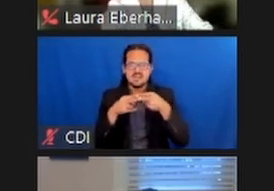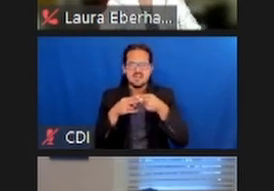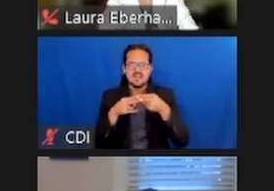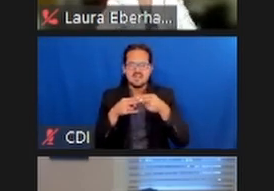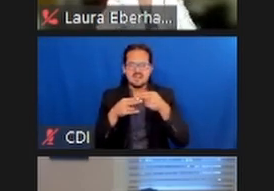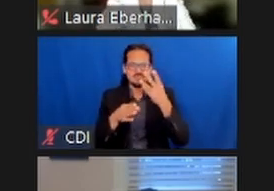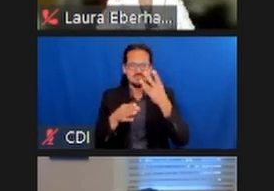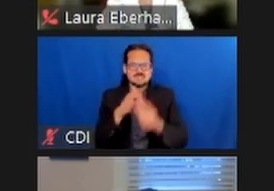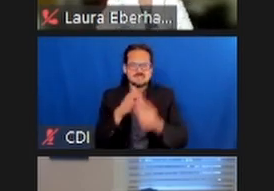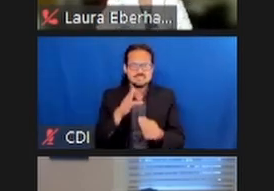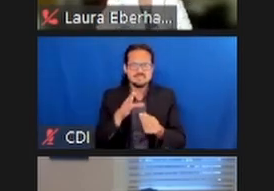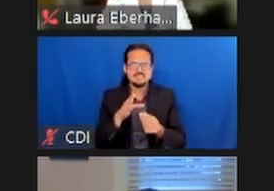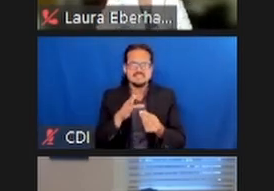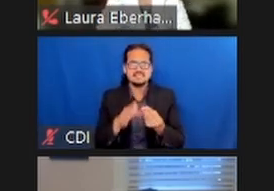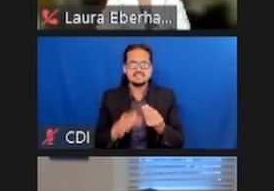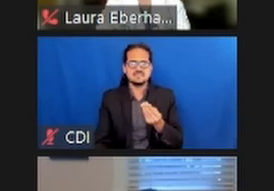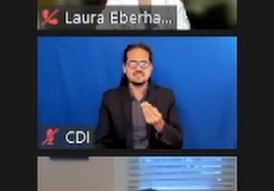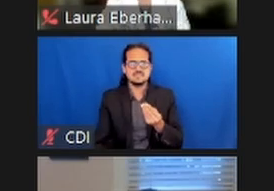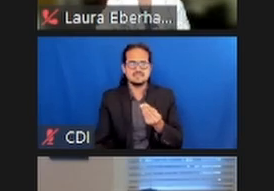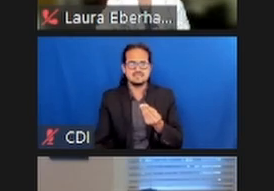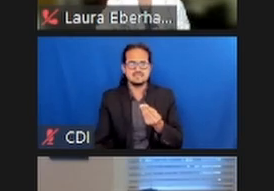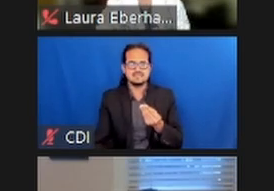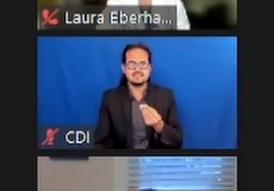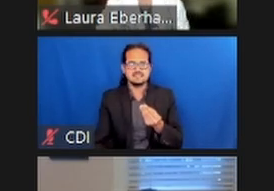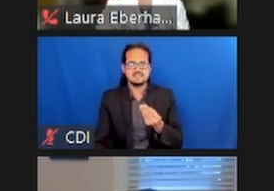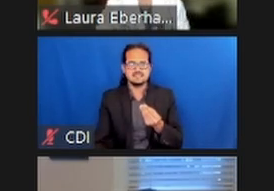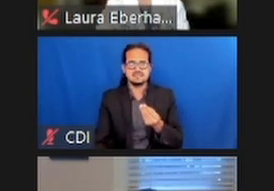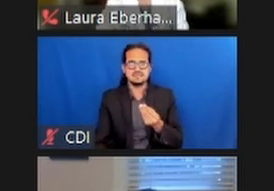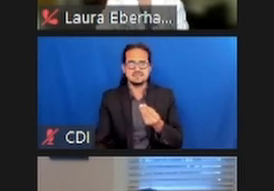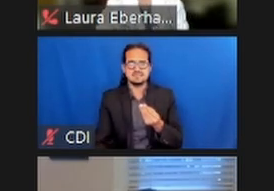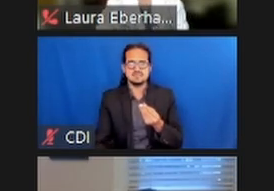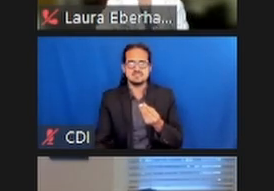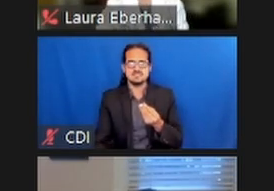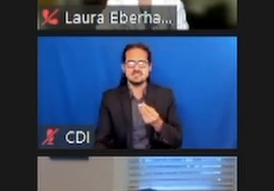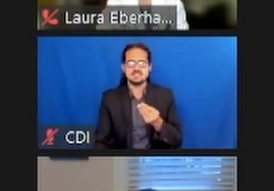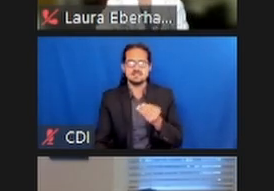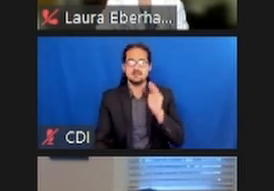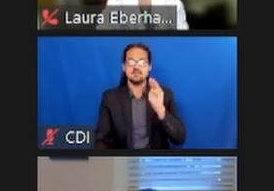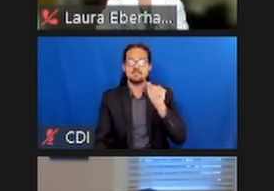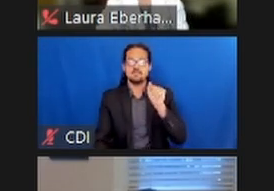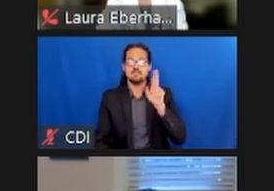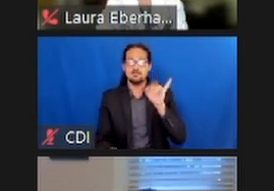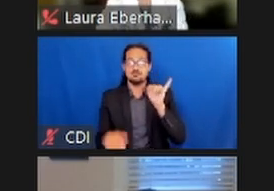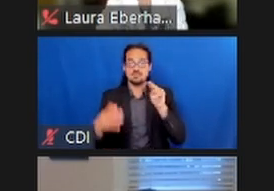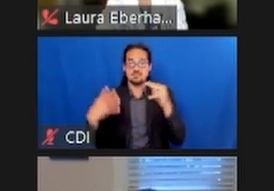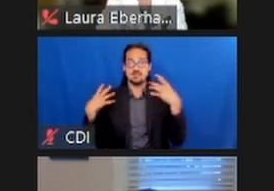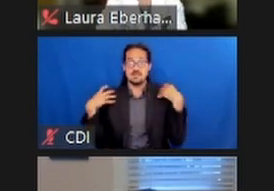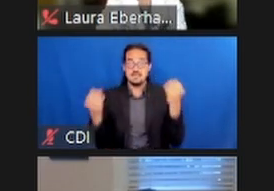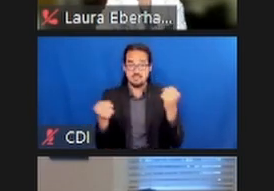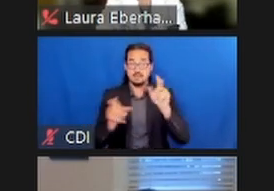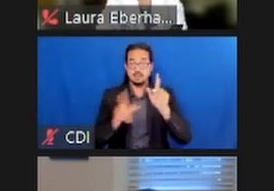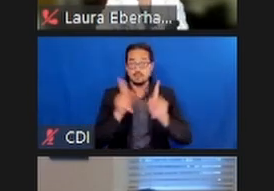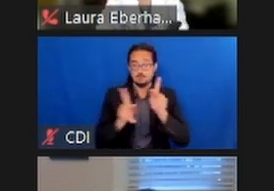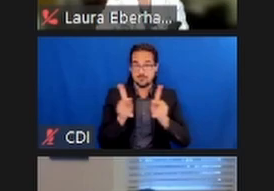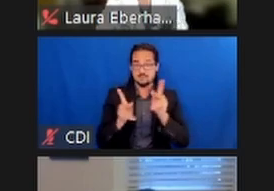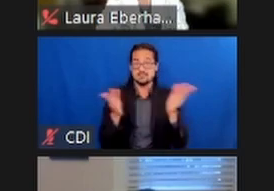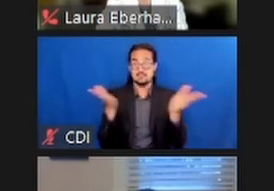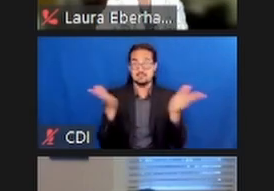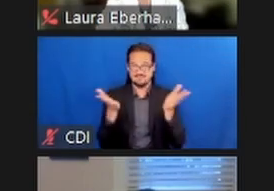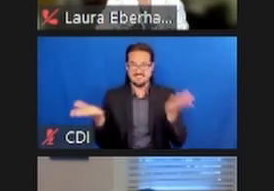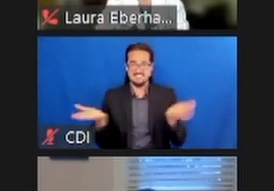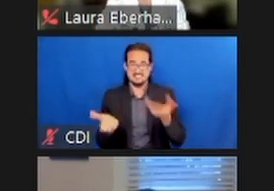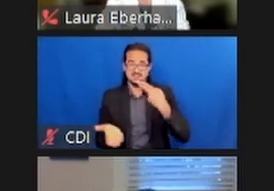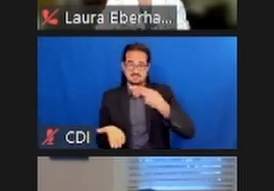So Marin Health and Human Services mission has helped drive the county's response in protecting the health of all Marin.